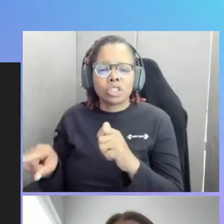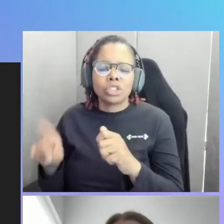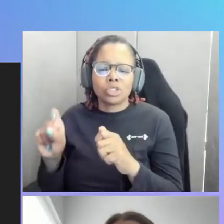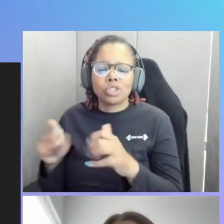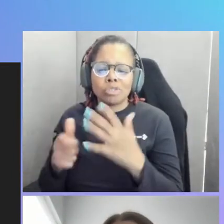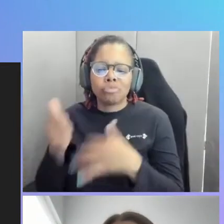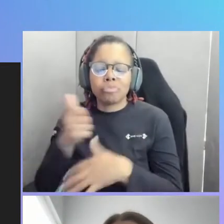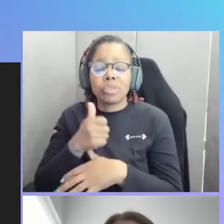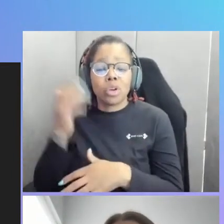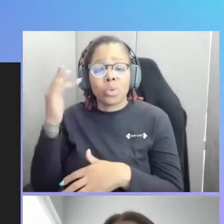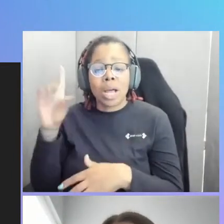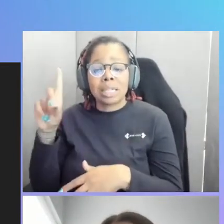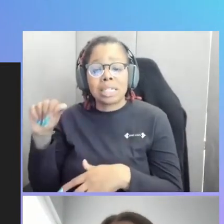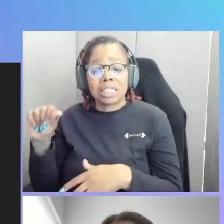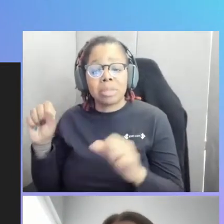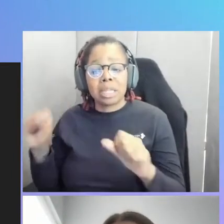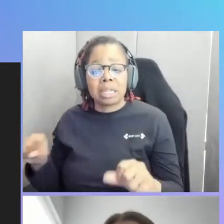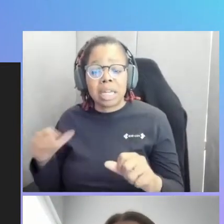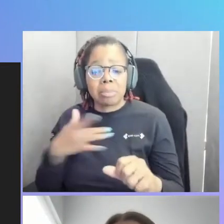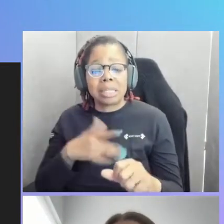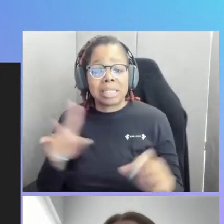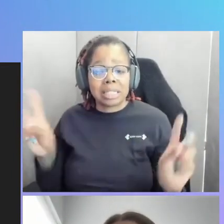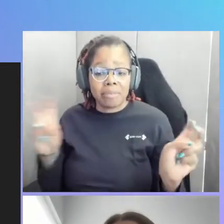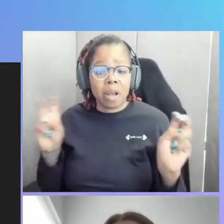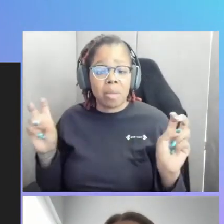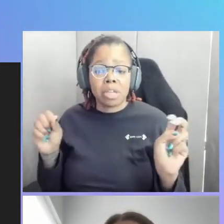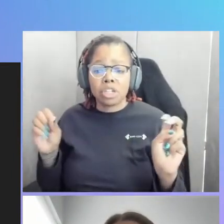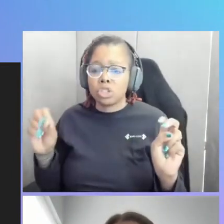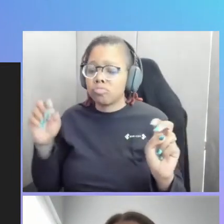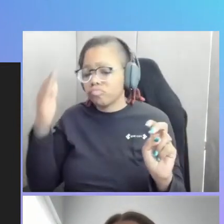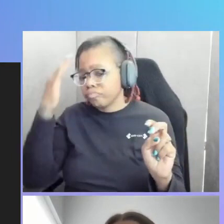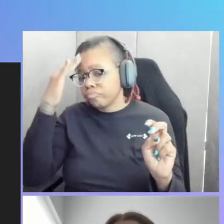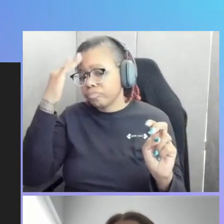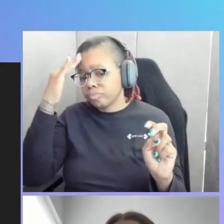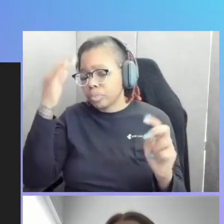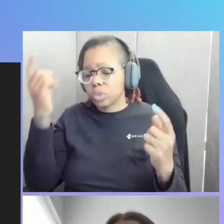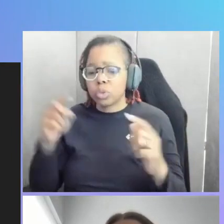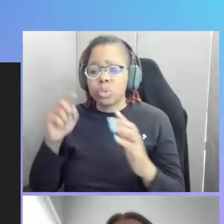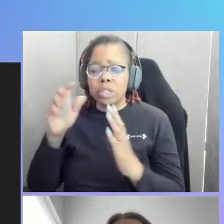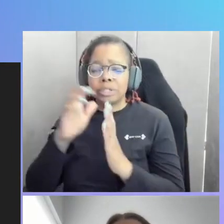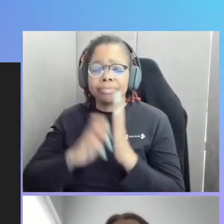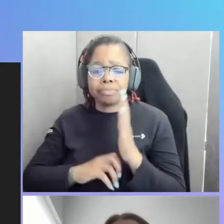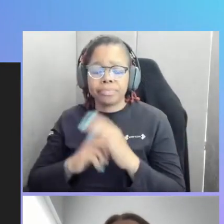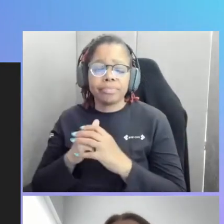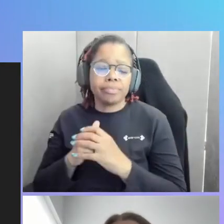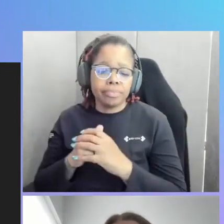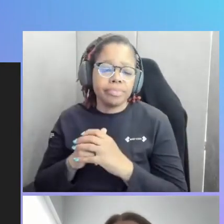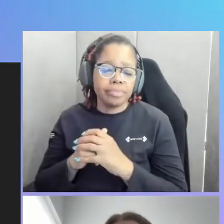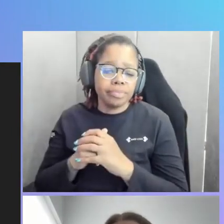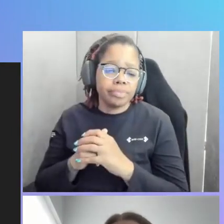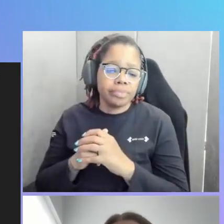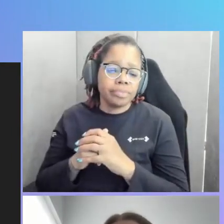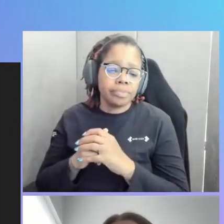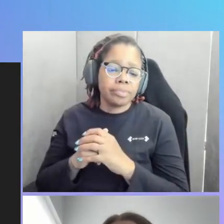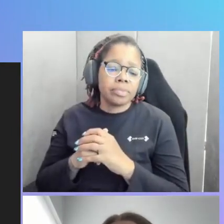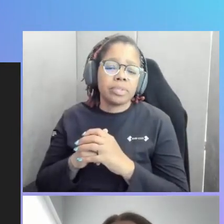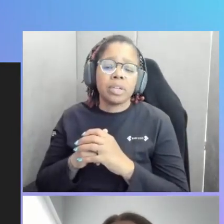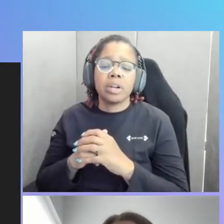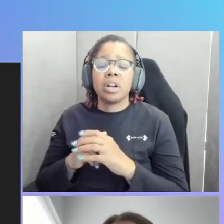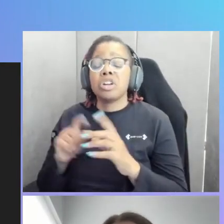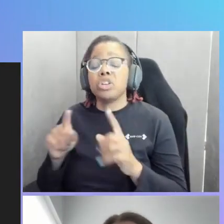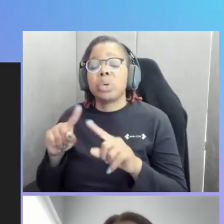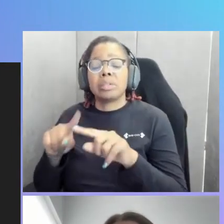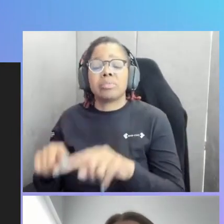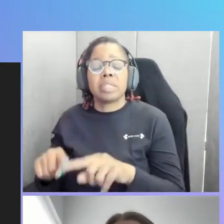is because disability can be a sensitive topic, so just be mindful of that when you're drafting your screener. You can always lean on advice